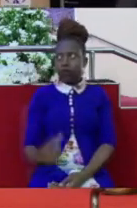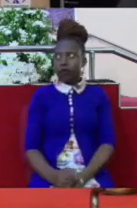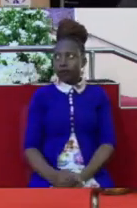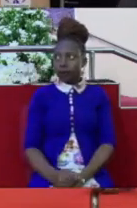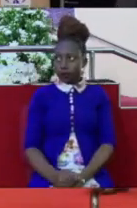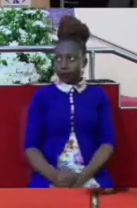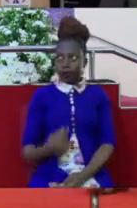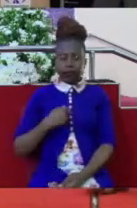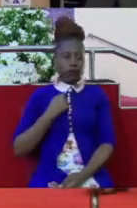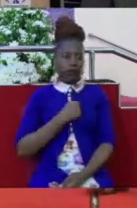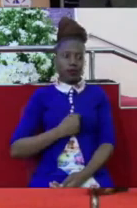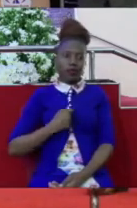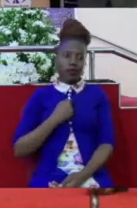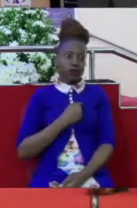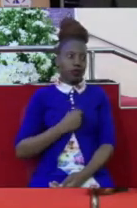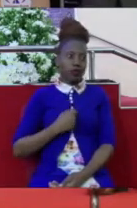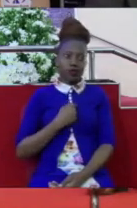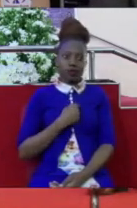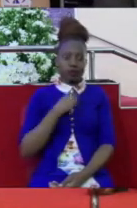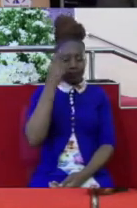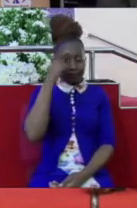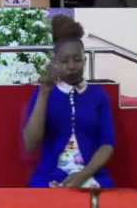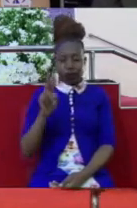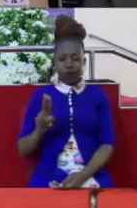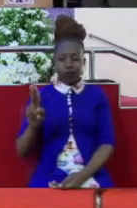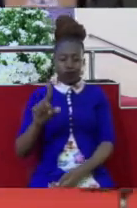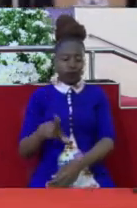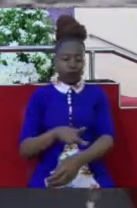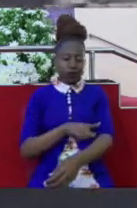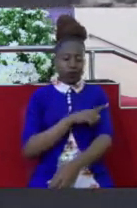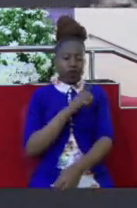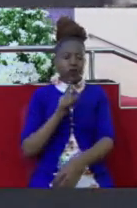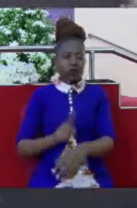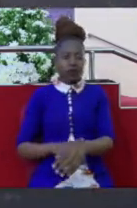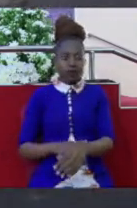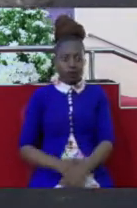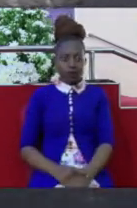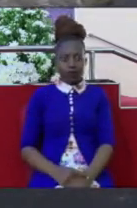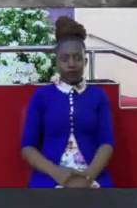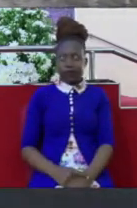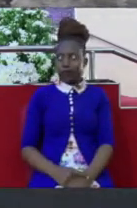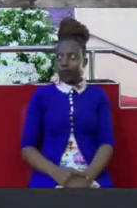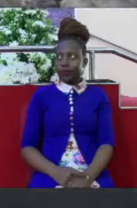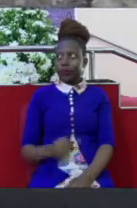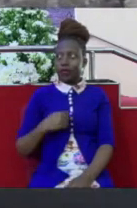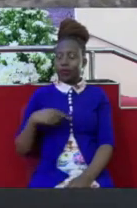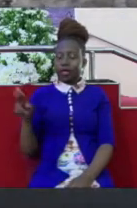I'm sorry. I went too far. But before I go, let me use my faith. Wacha nitumie imani yangu.